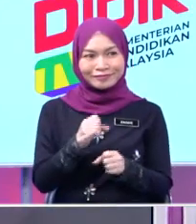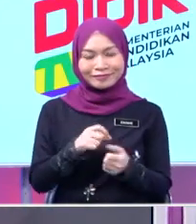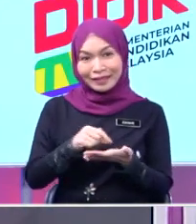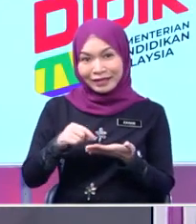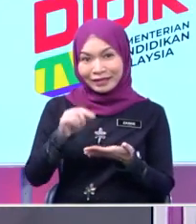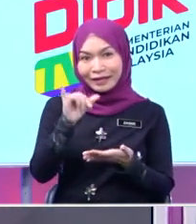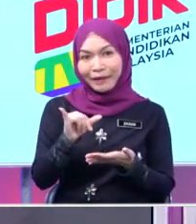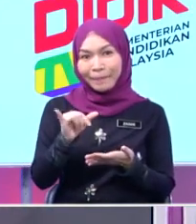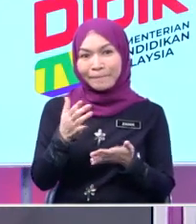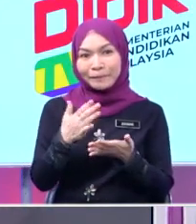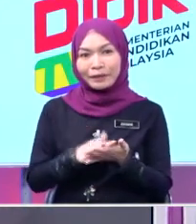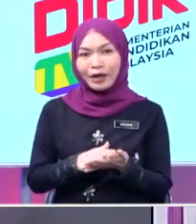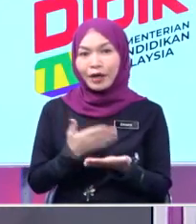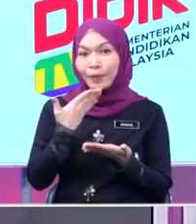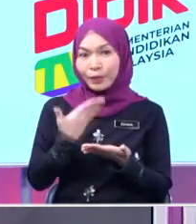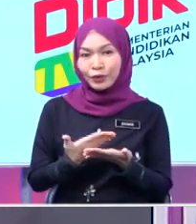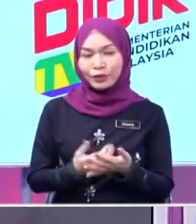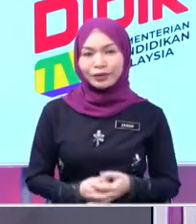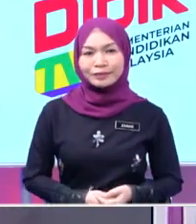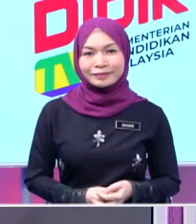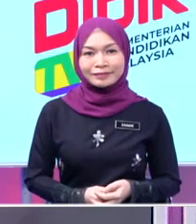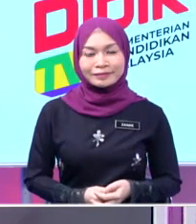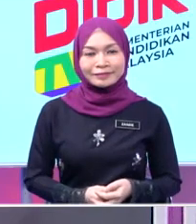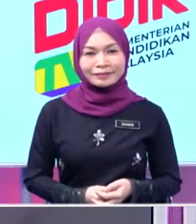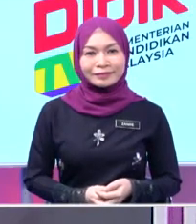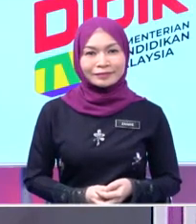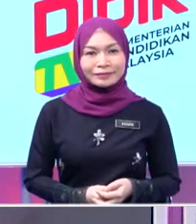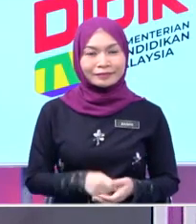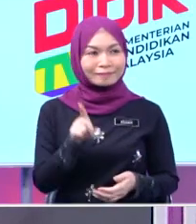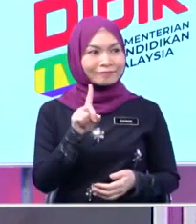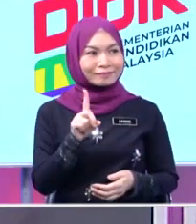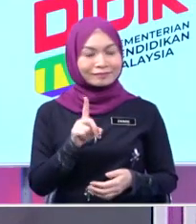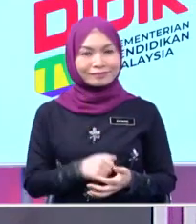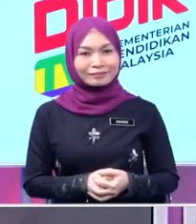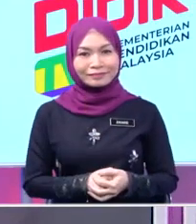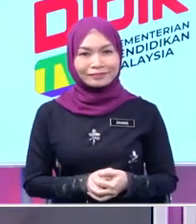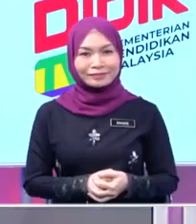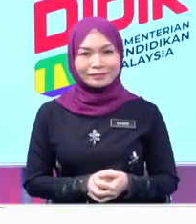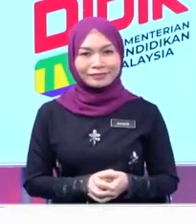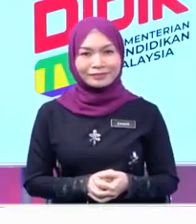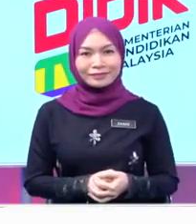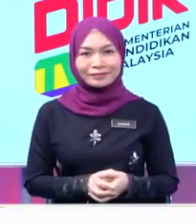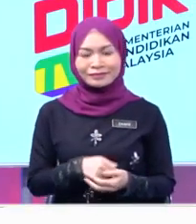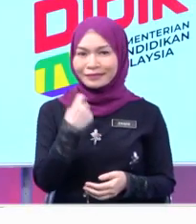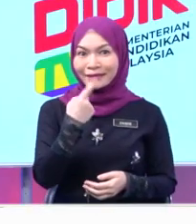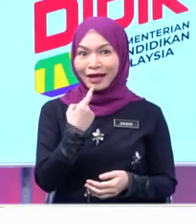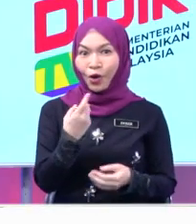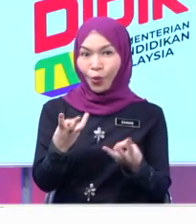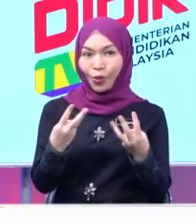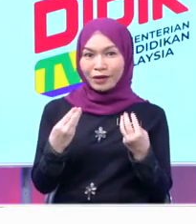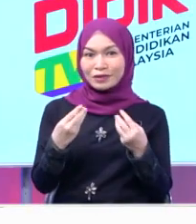best? I think everyone is quite clear on that, which is... Who wants to try? You can raise your